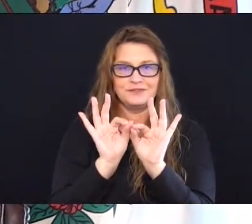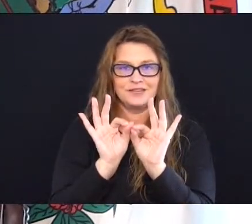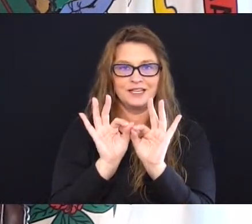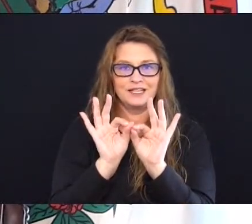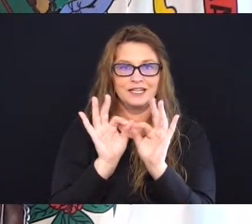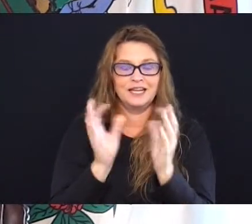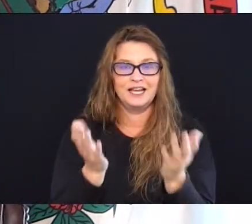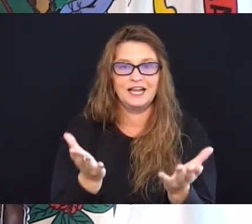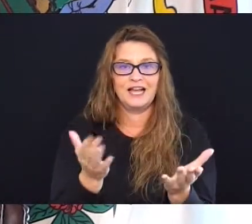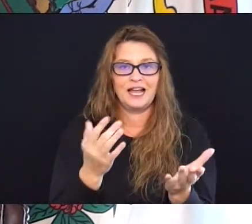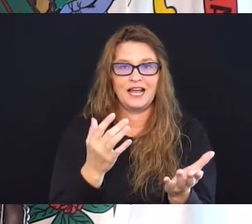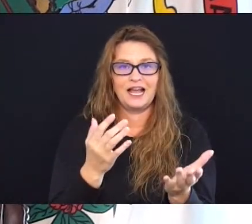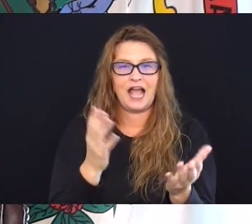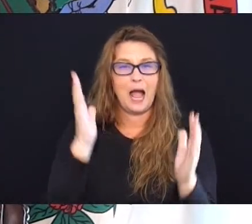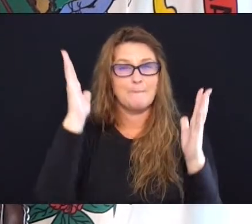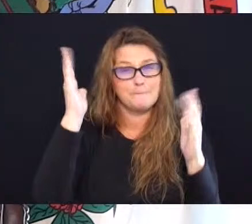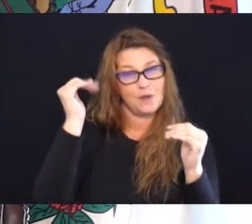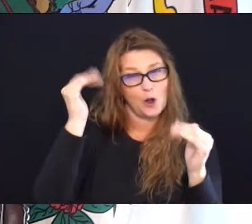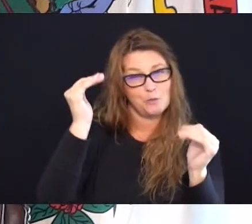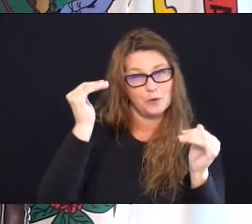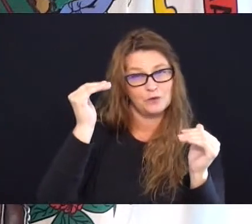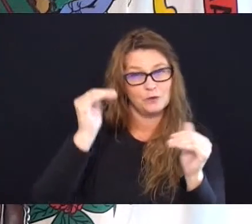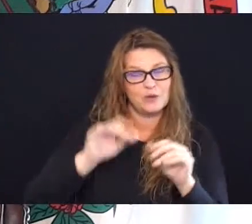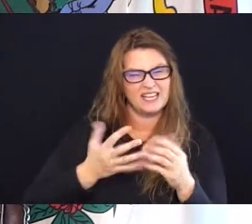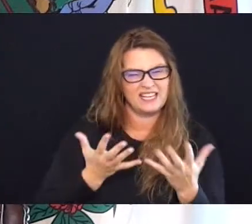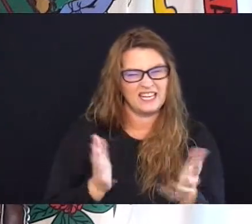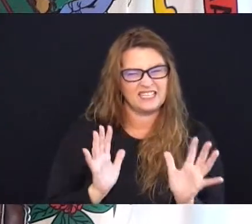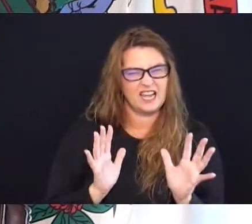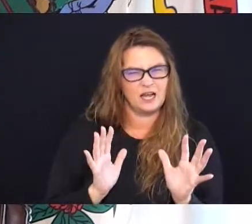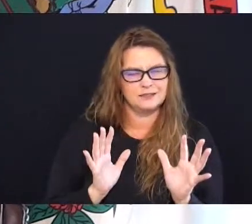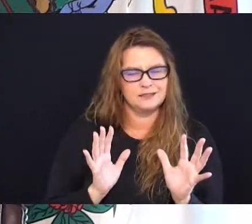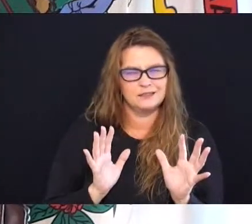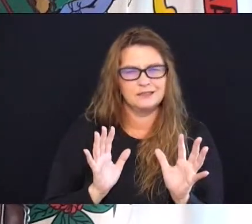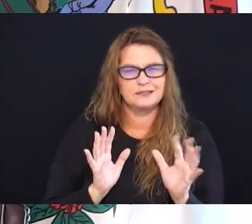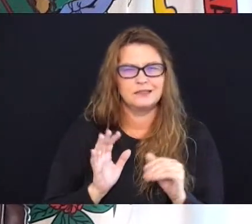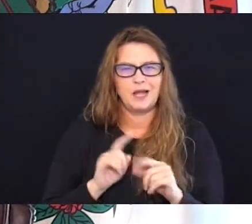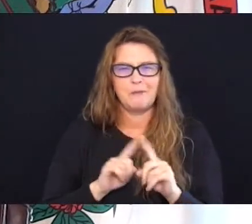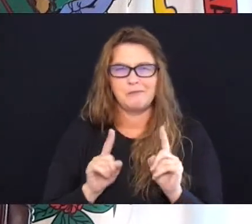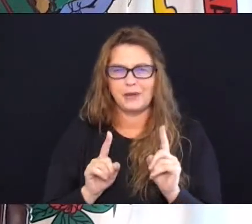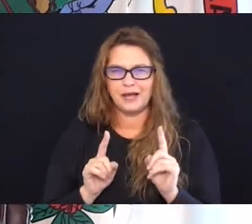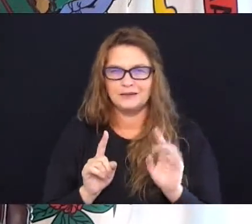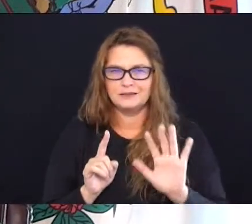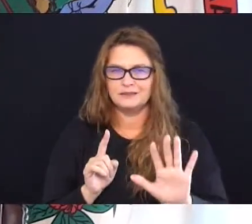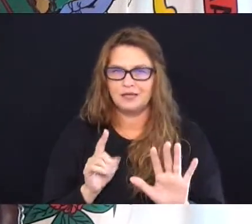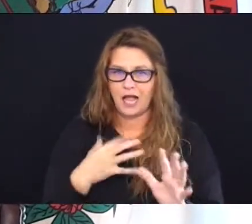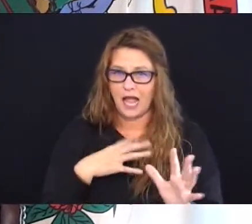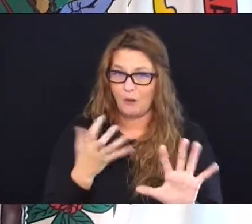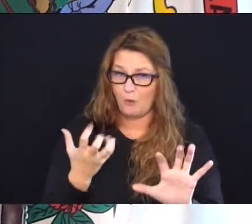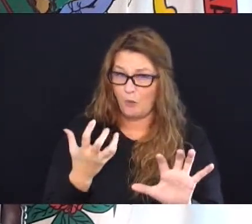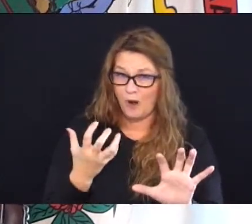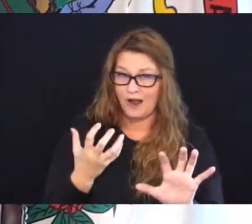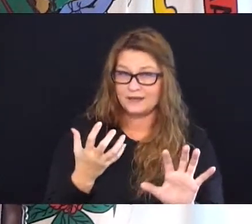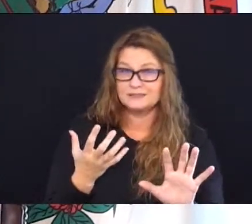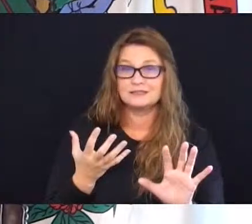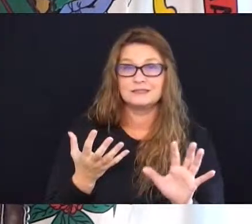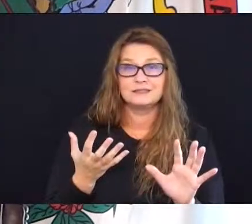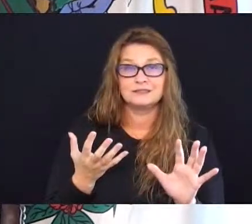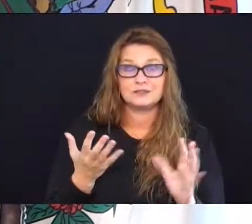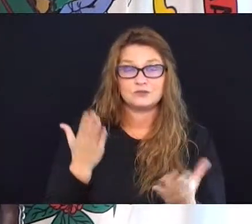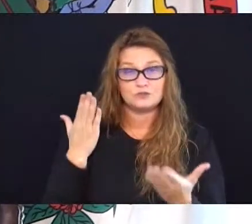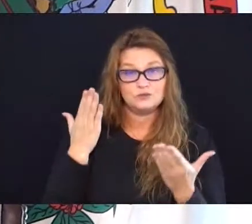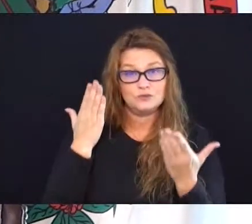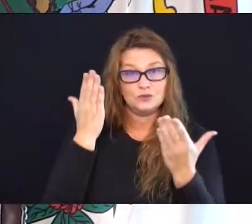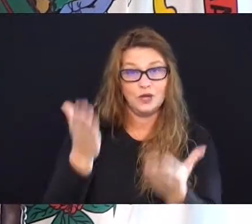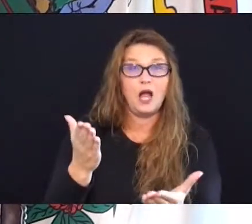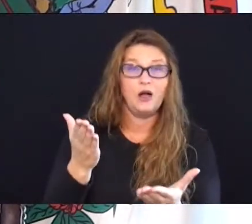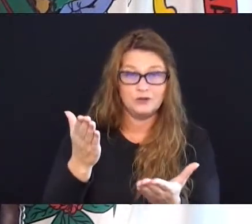I'm very, very hopeful that we can get this done. But what I wanted to do was offer up, and I'm sure we'll have to